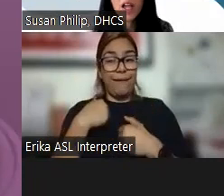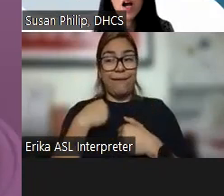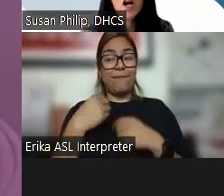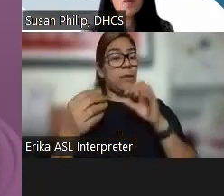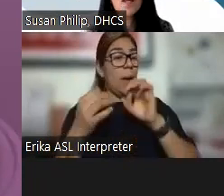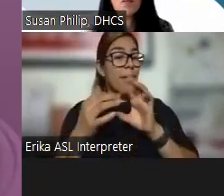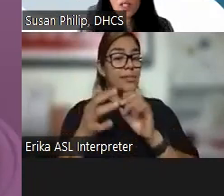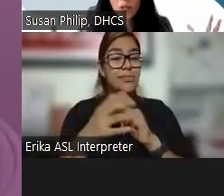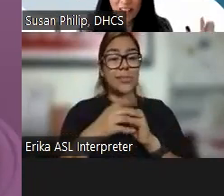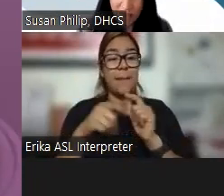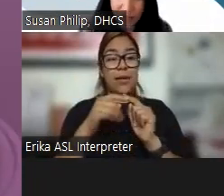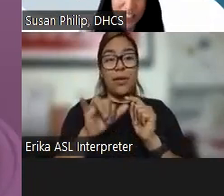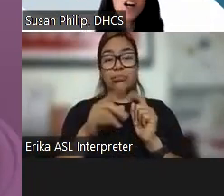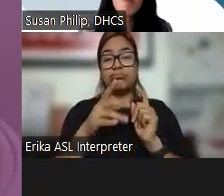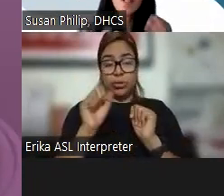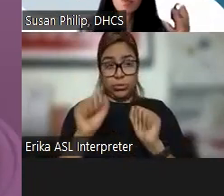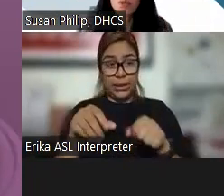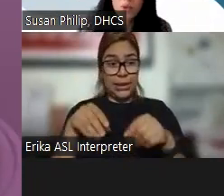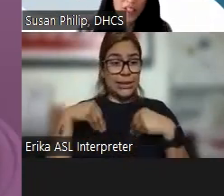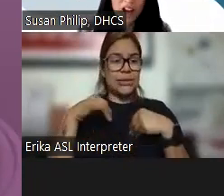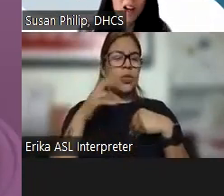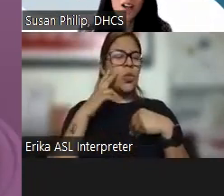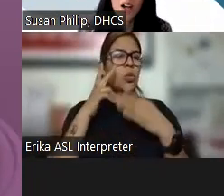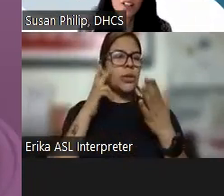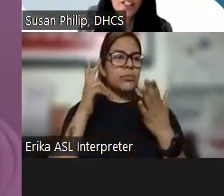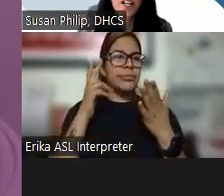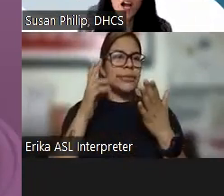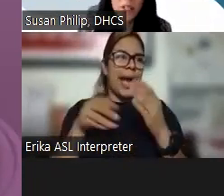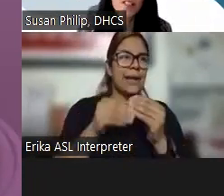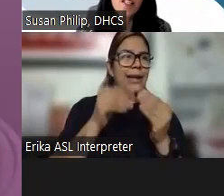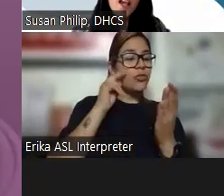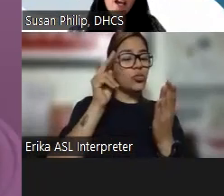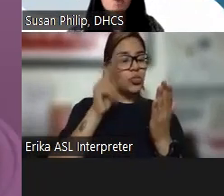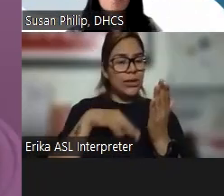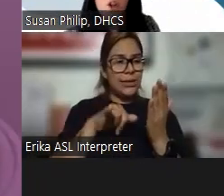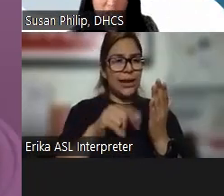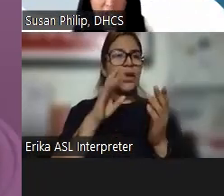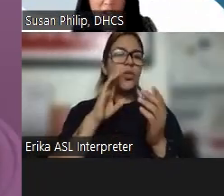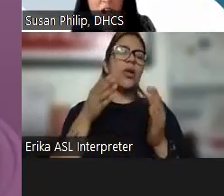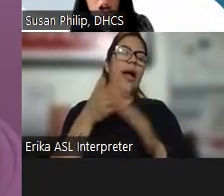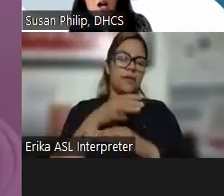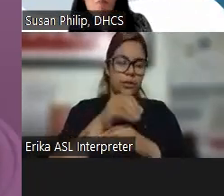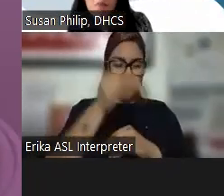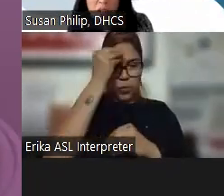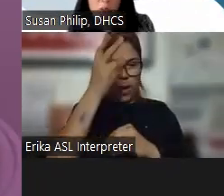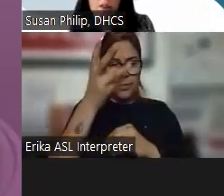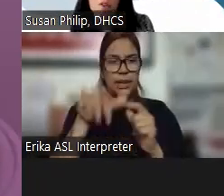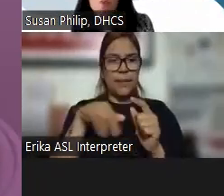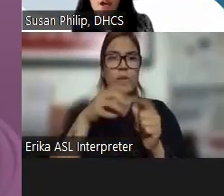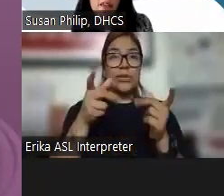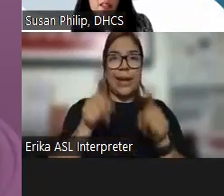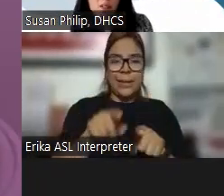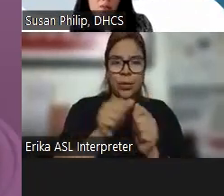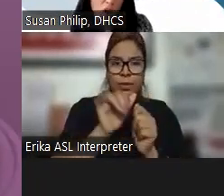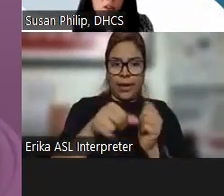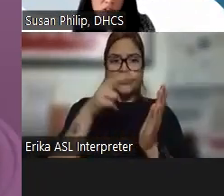period. Then once we receive comments, we'll be working on creating updates, and then we're targeting submitting the waivers